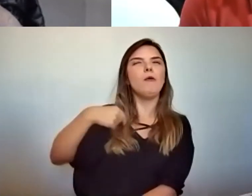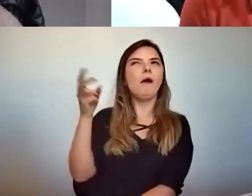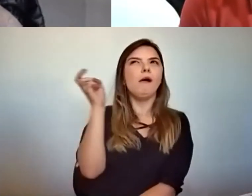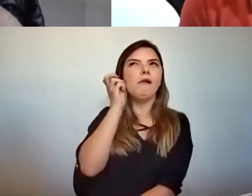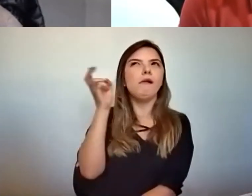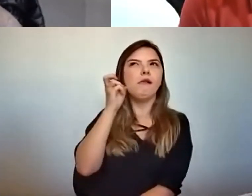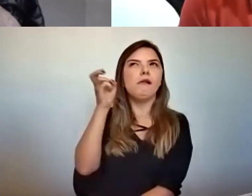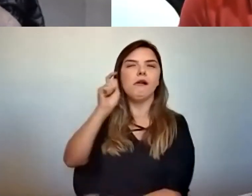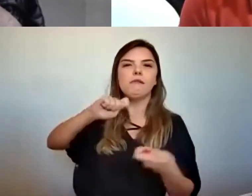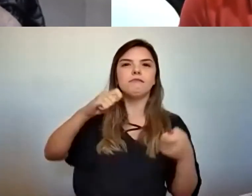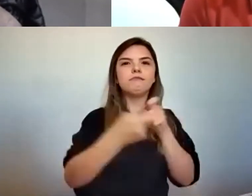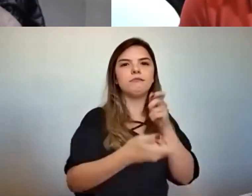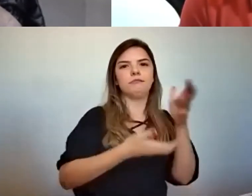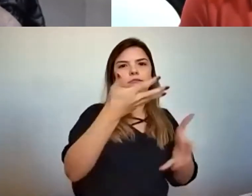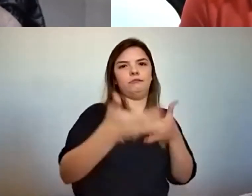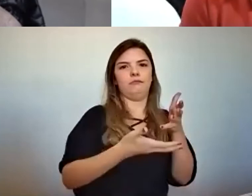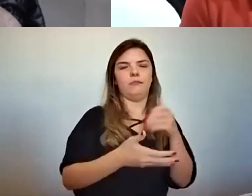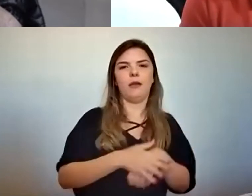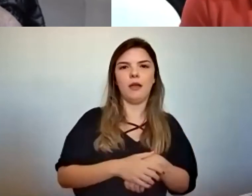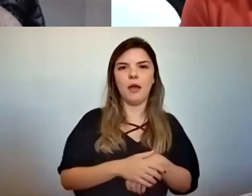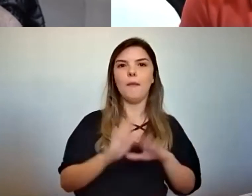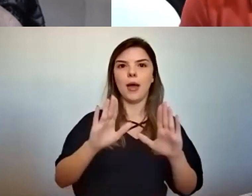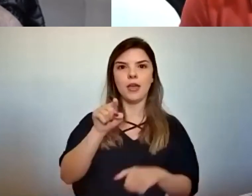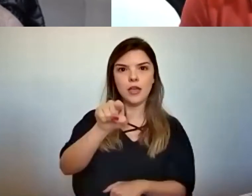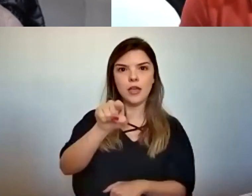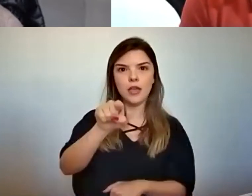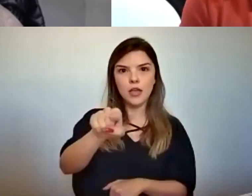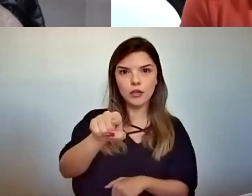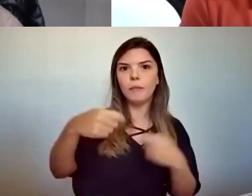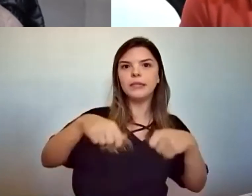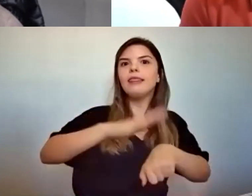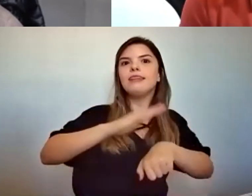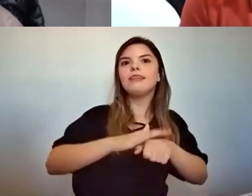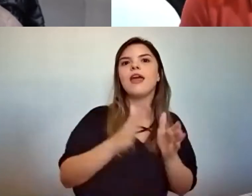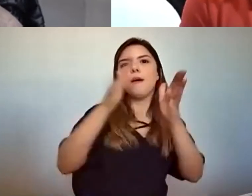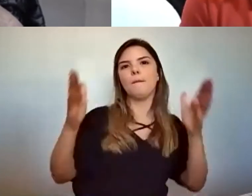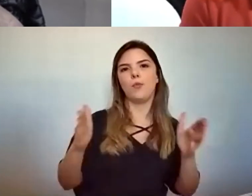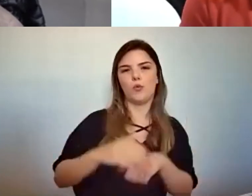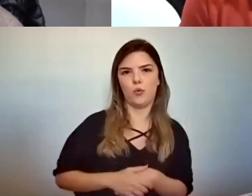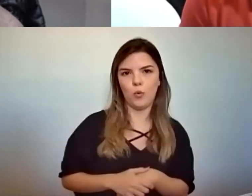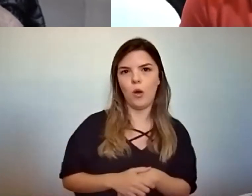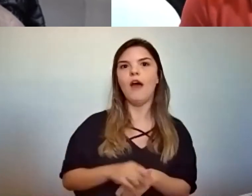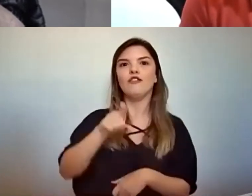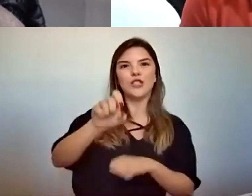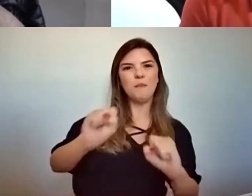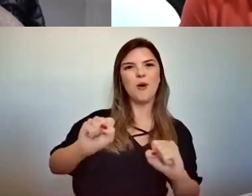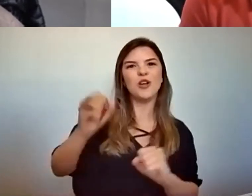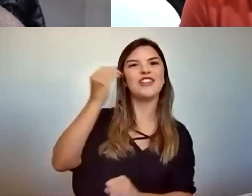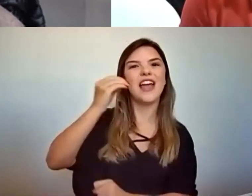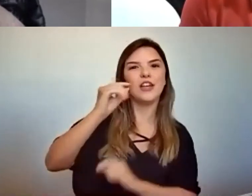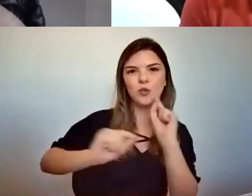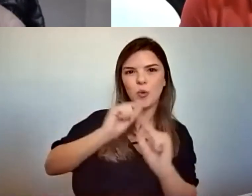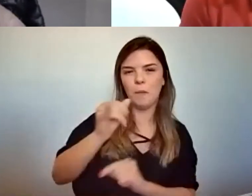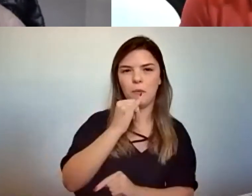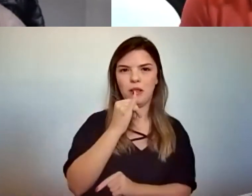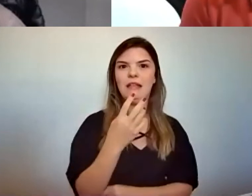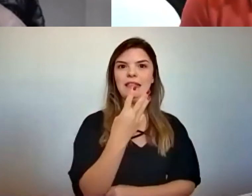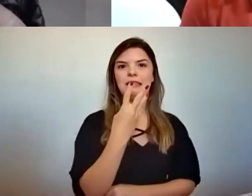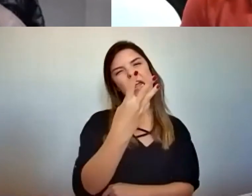2, 3, or 4 weeks, and then you could go into simultaneous, perhaps. I do not